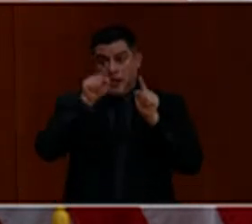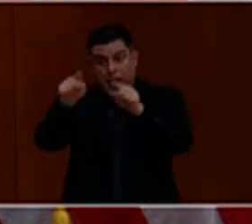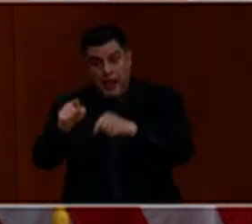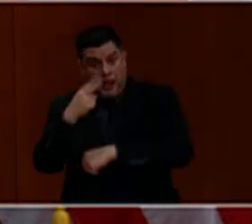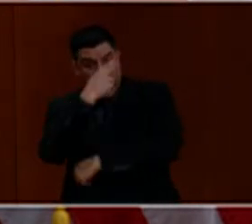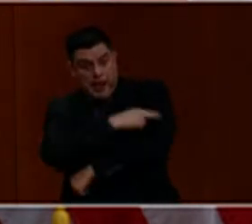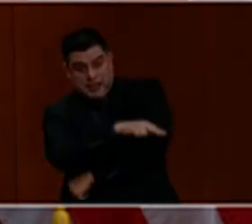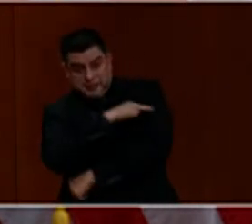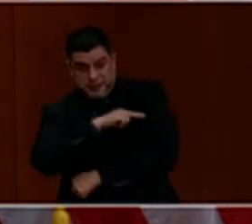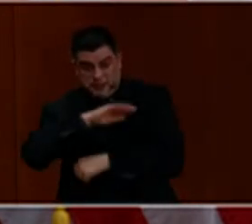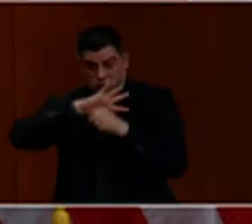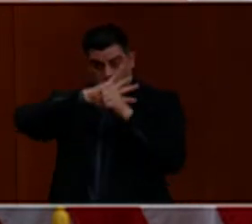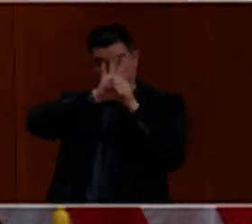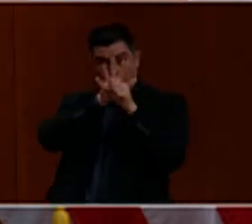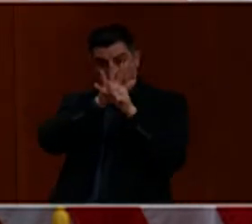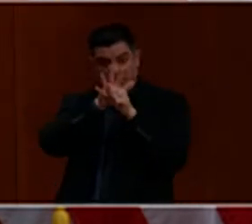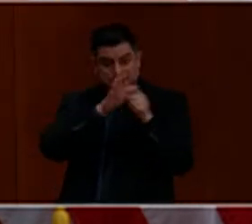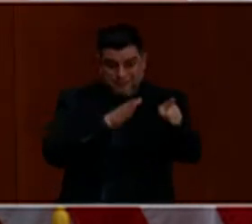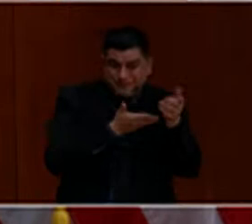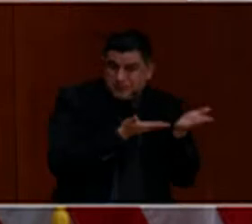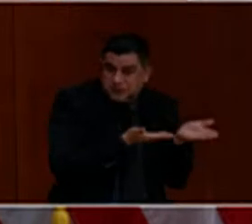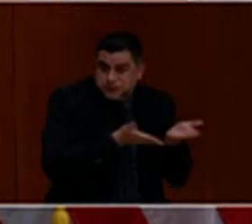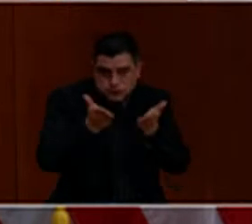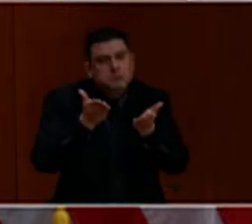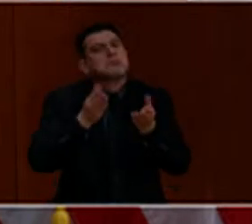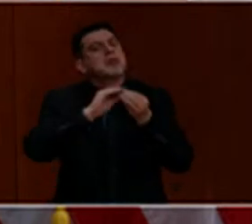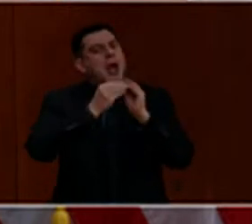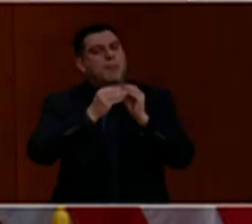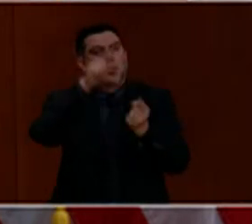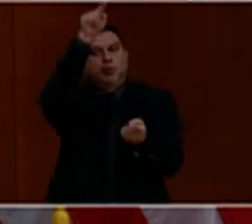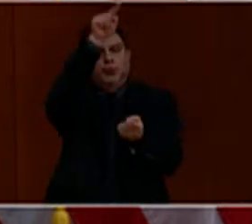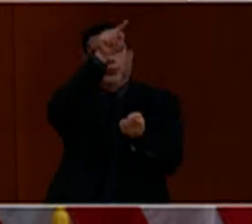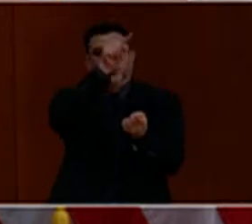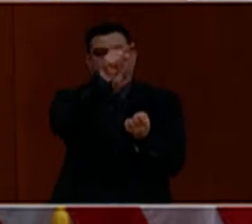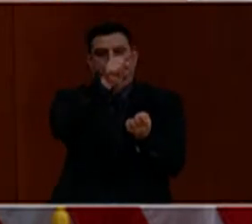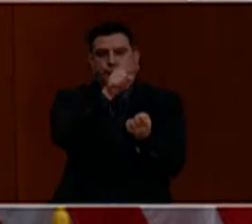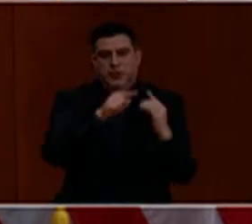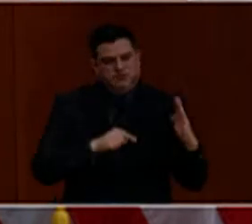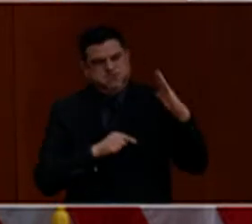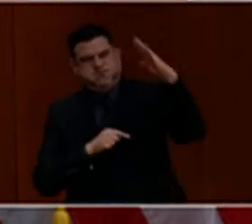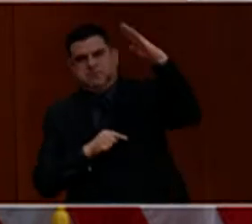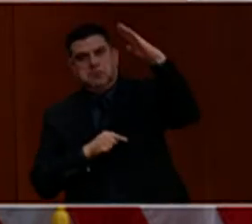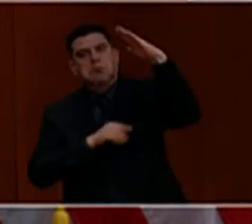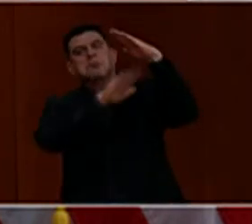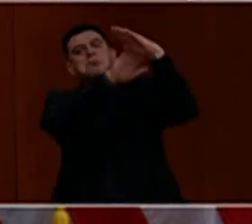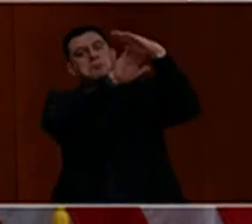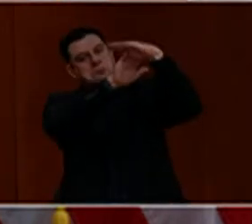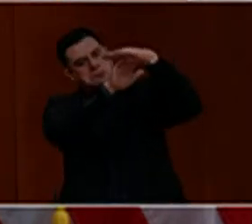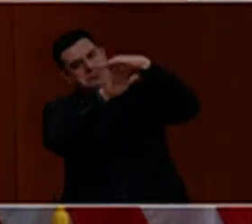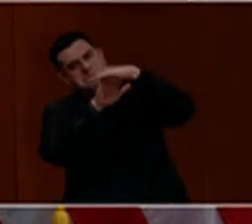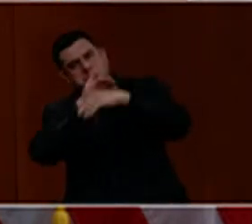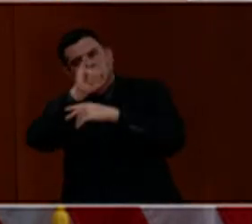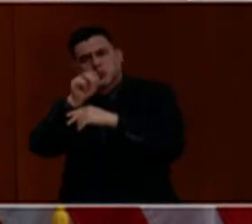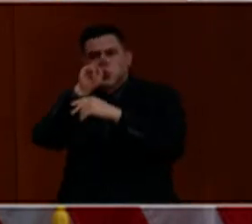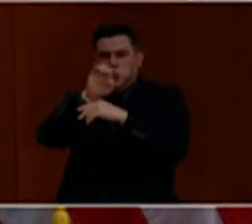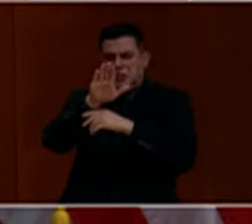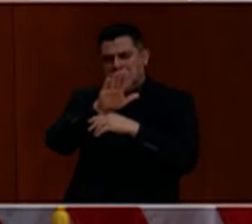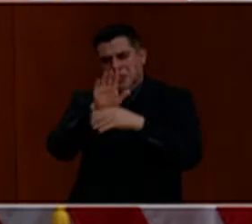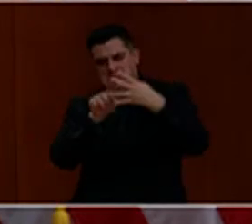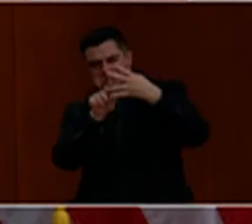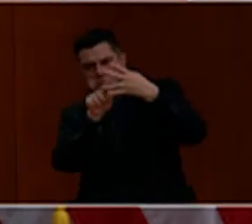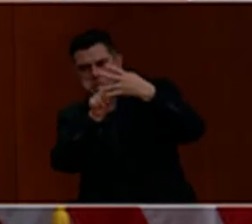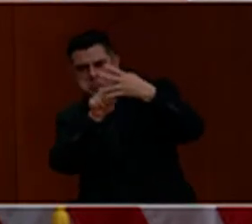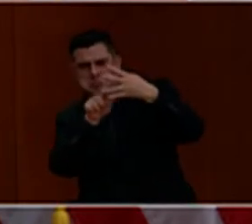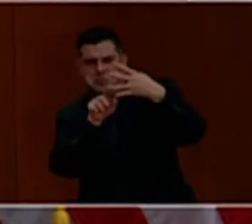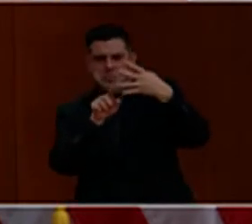of June, peaked in the beginning part of July, that maybe the end of that first week, beginning of the second week of